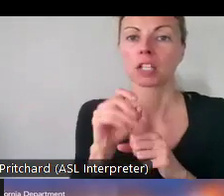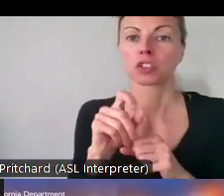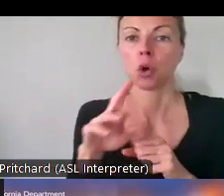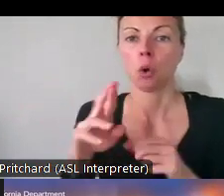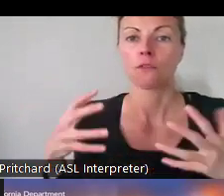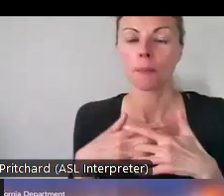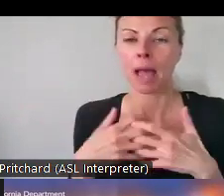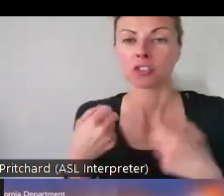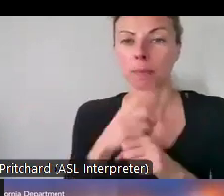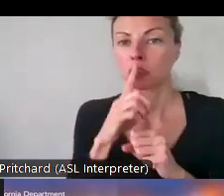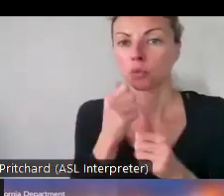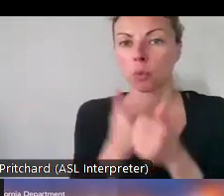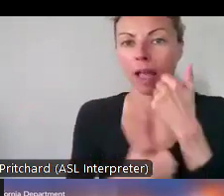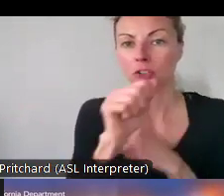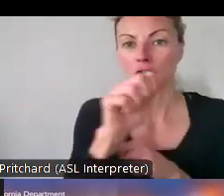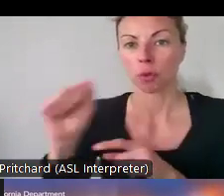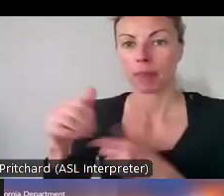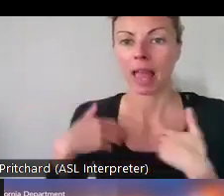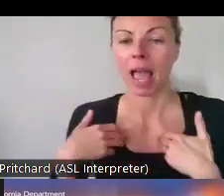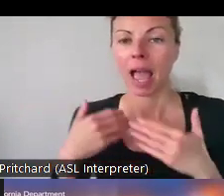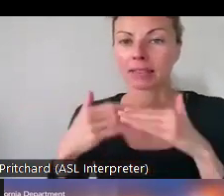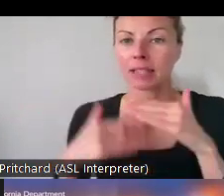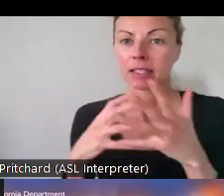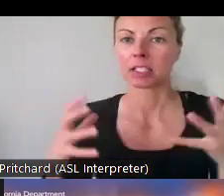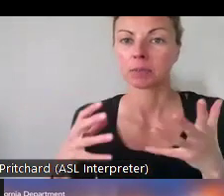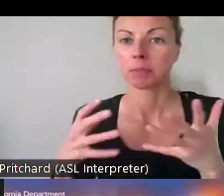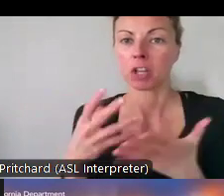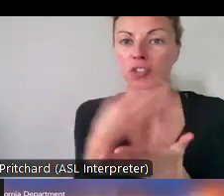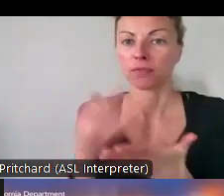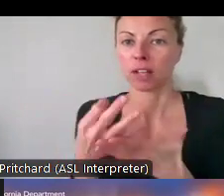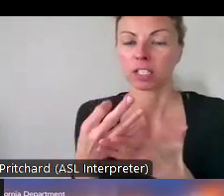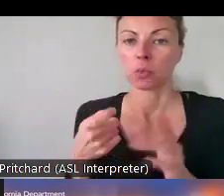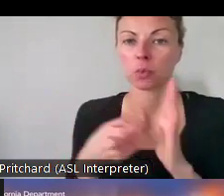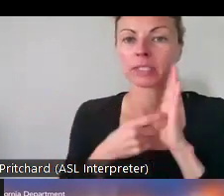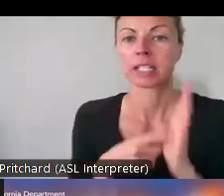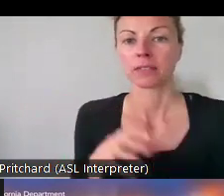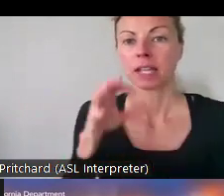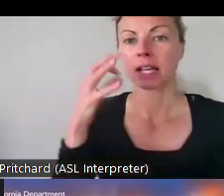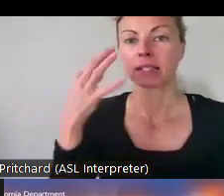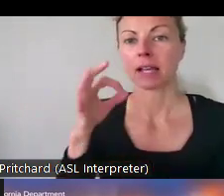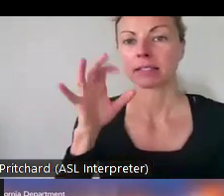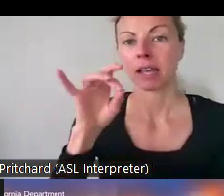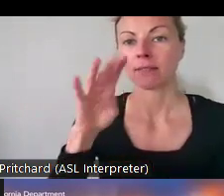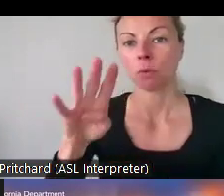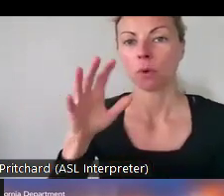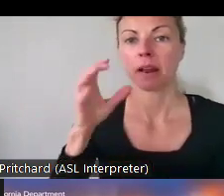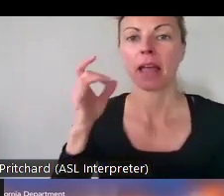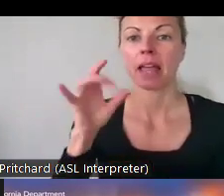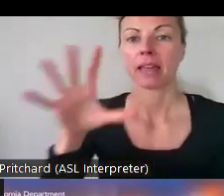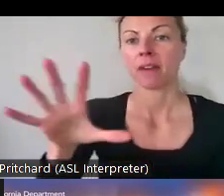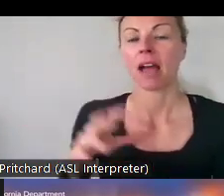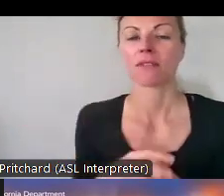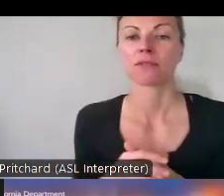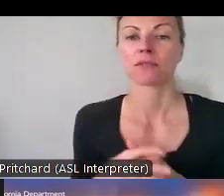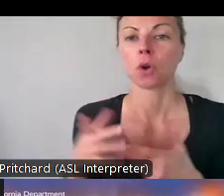make sure every AAA has at least as much funding as they received in 1984 and 85. We take